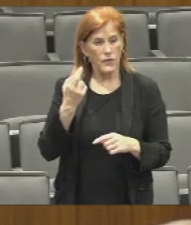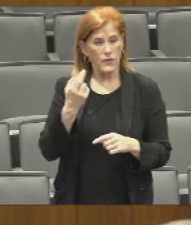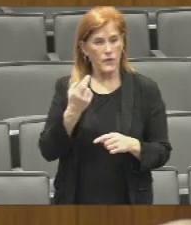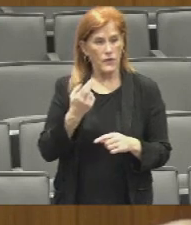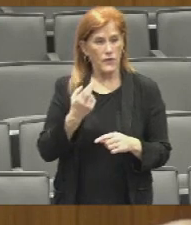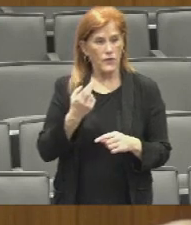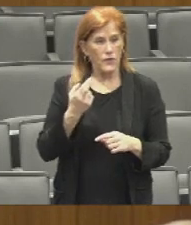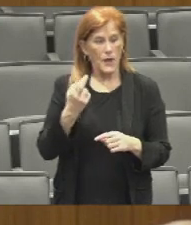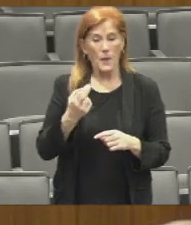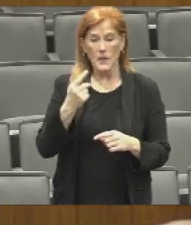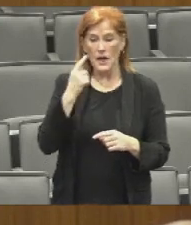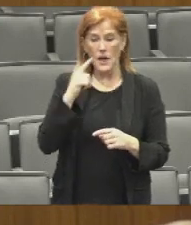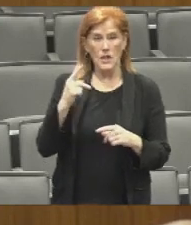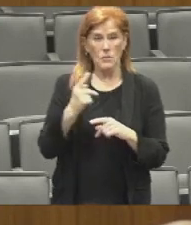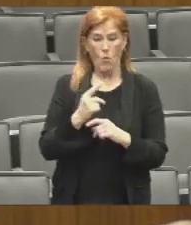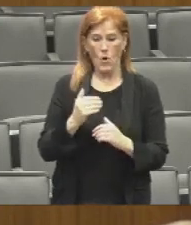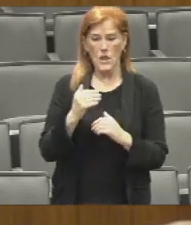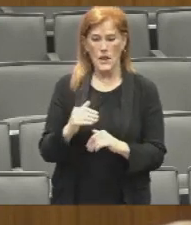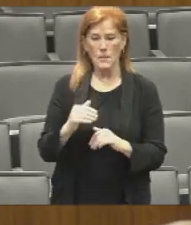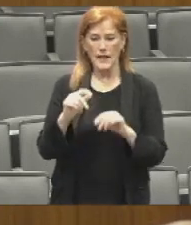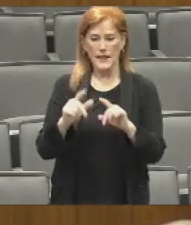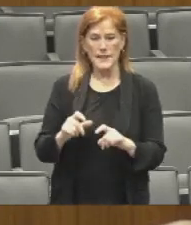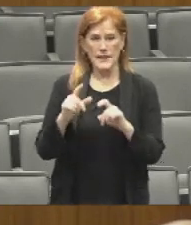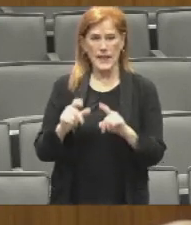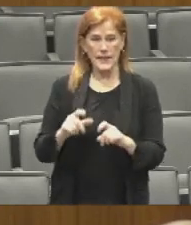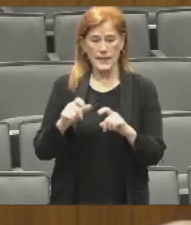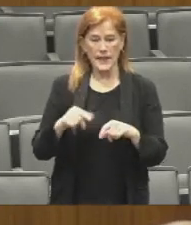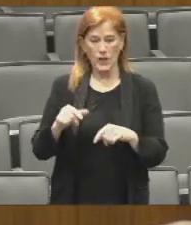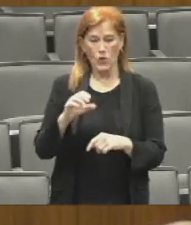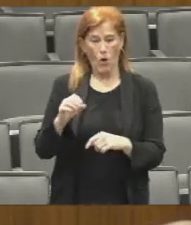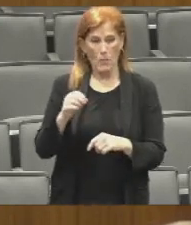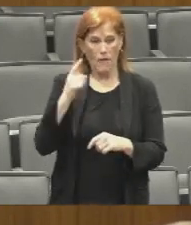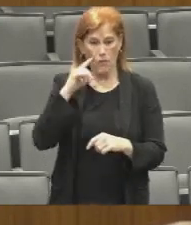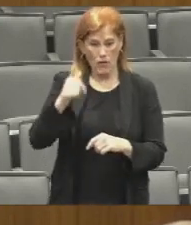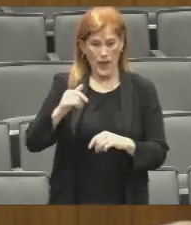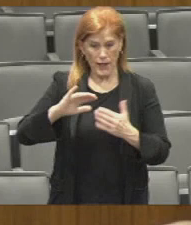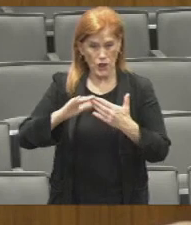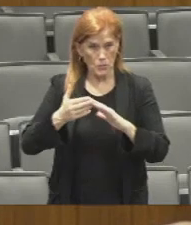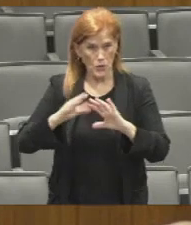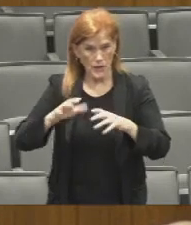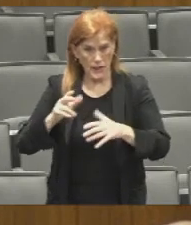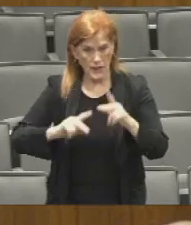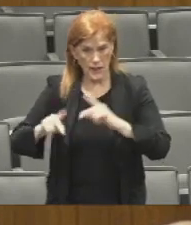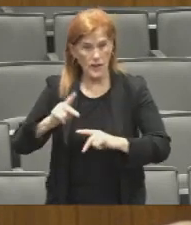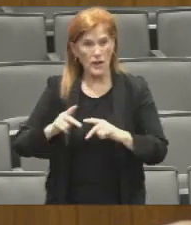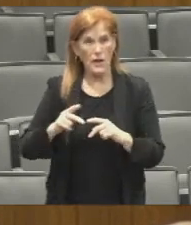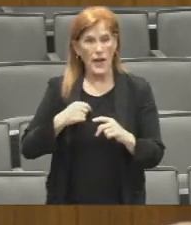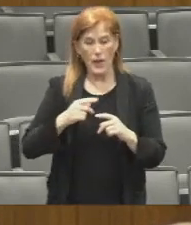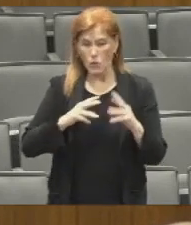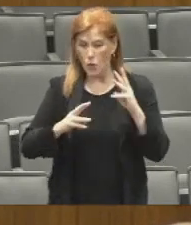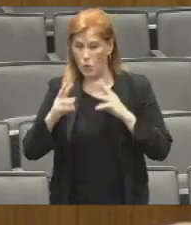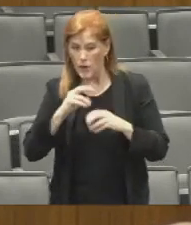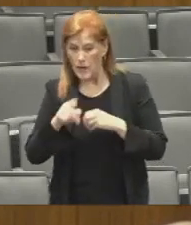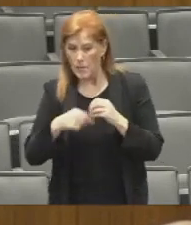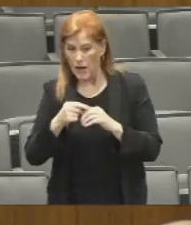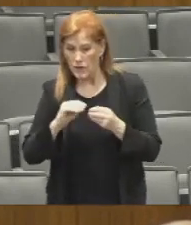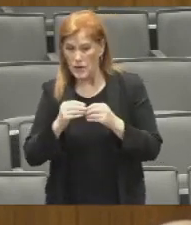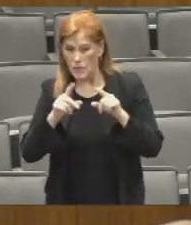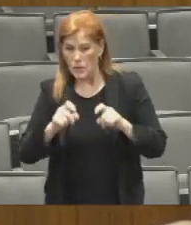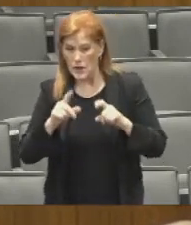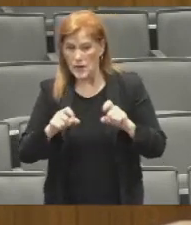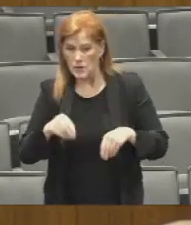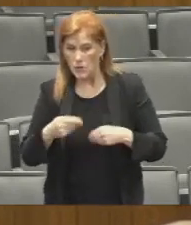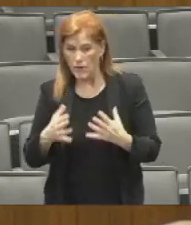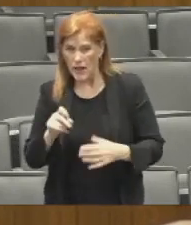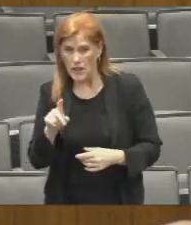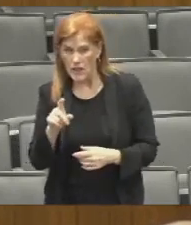is that because there are limited testing in North Omaha, and do you have a concern about the amount of testing that's going on?